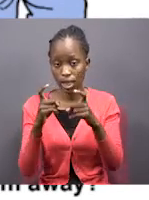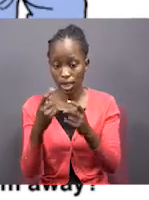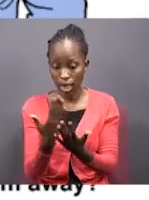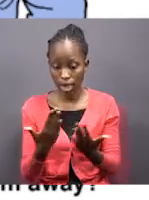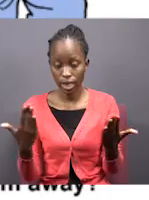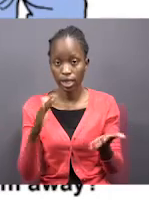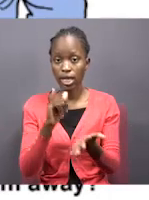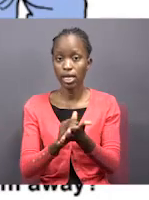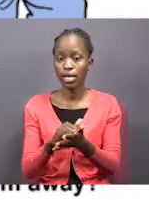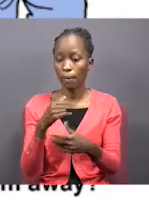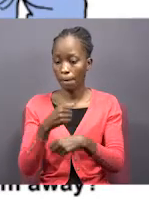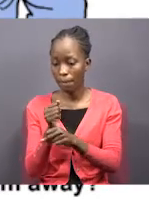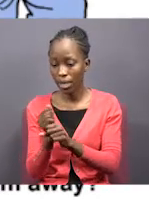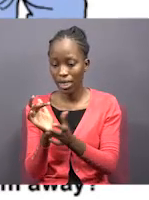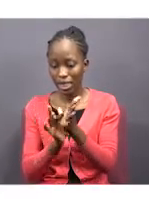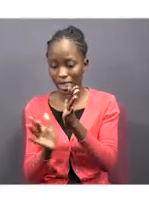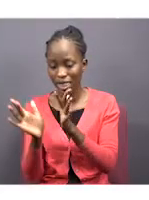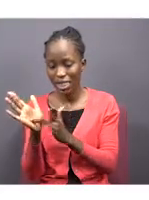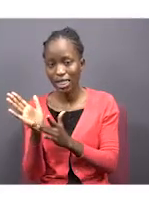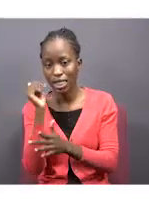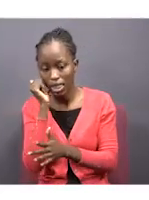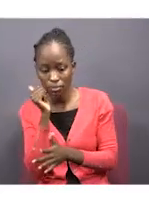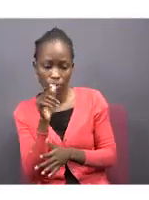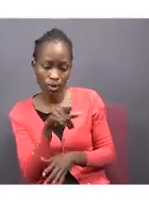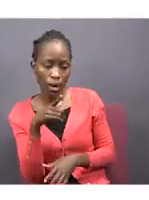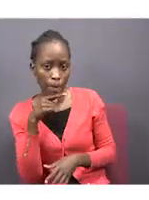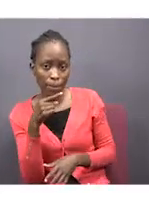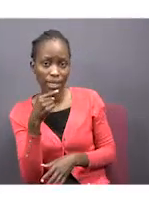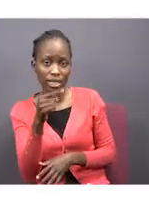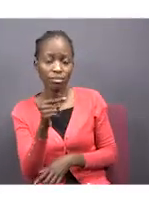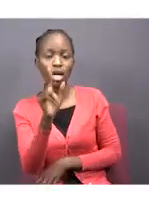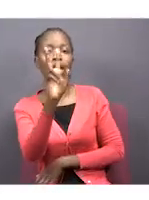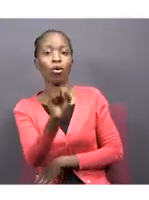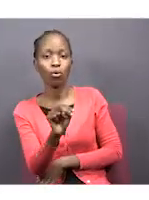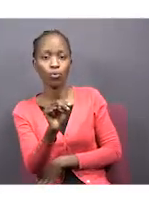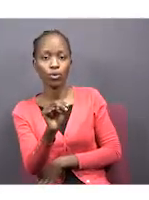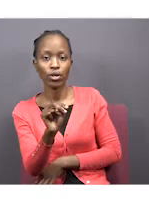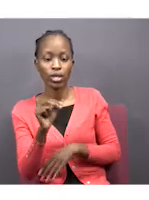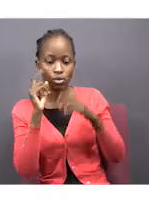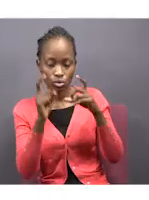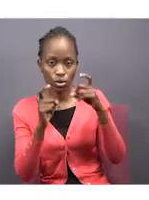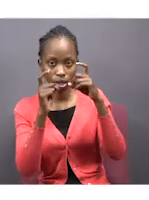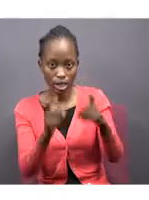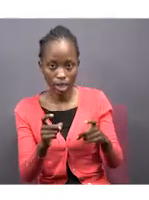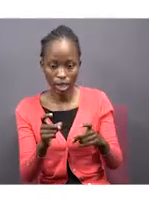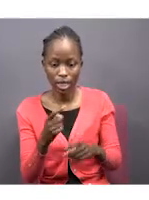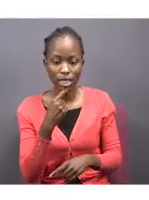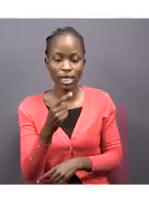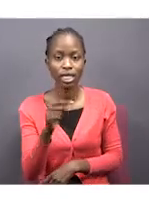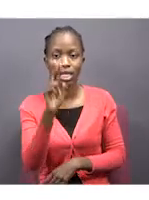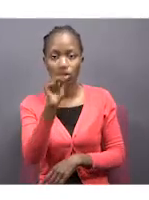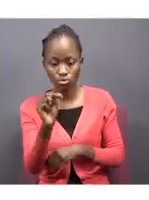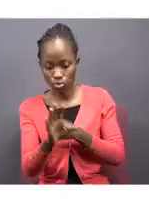Jesus very, very sad. That boy is saying no to sin, no